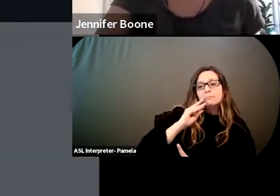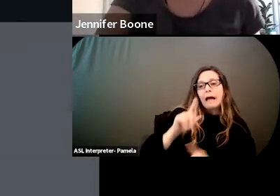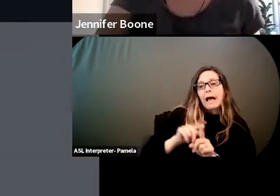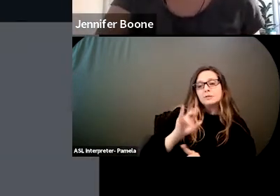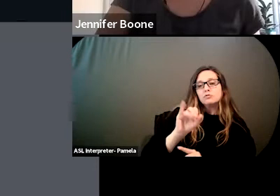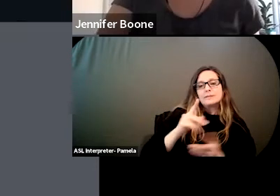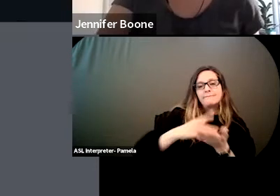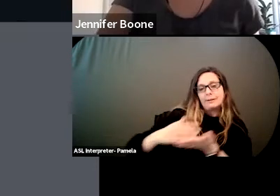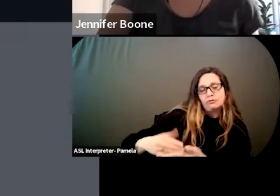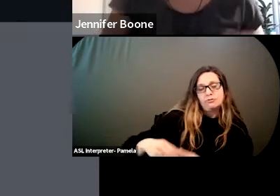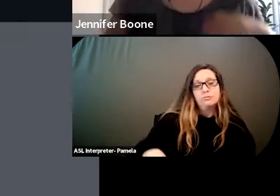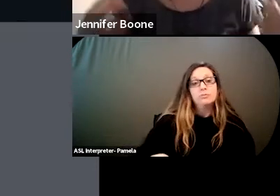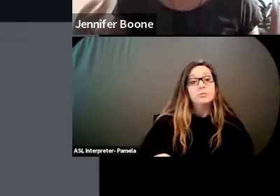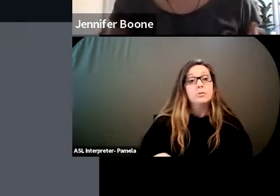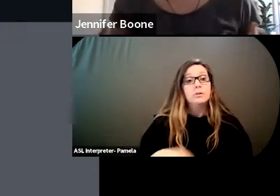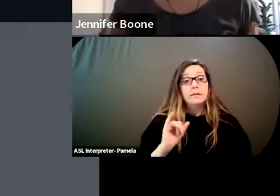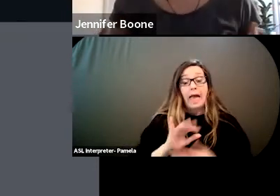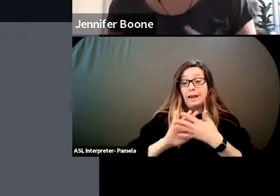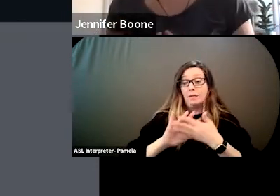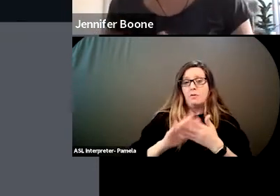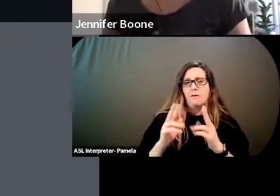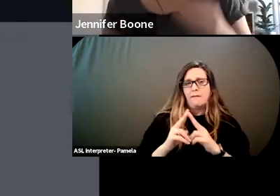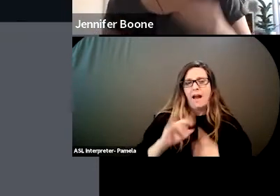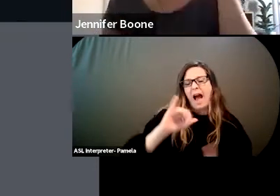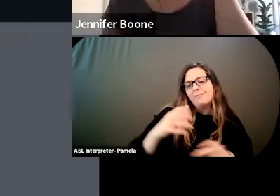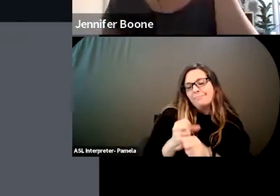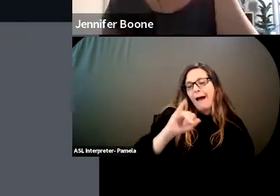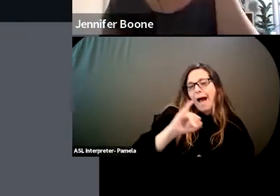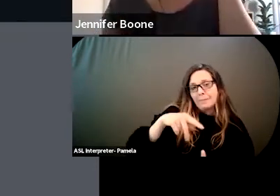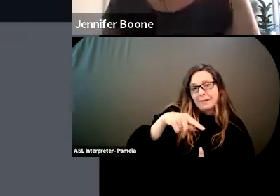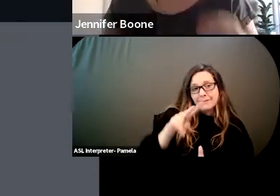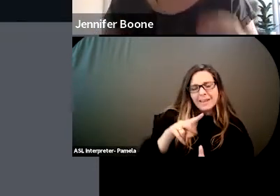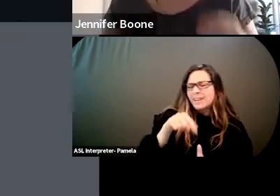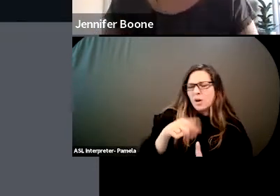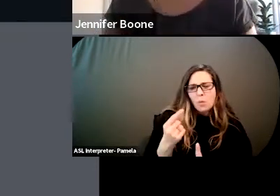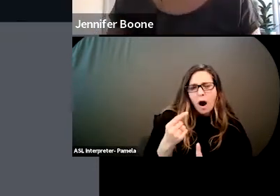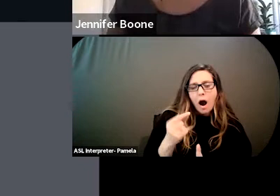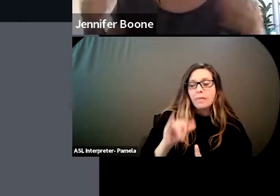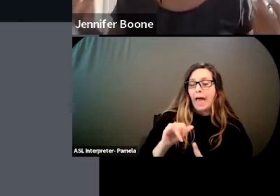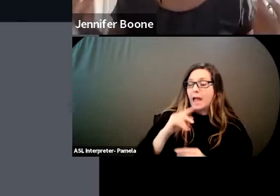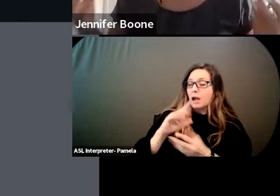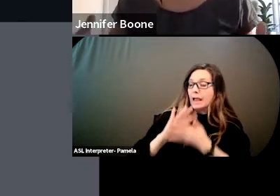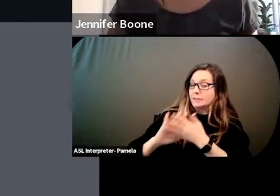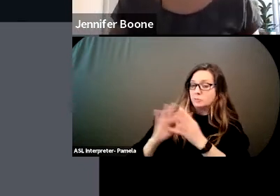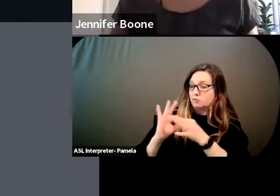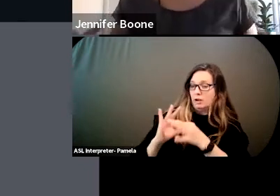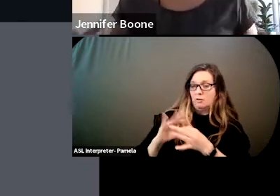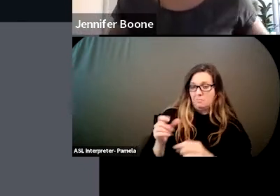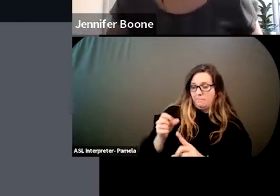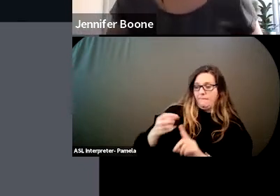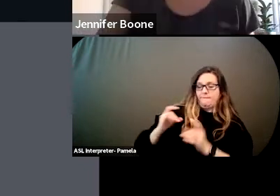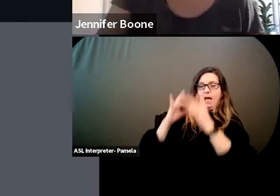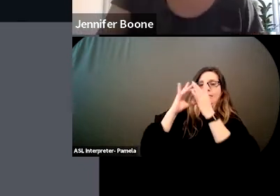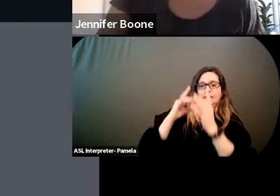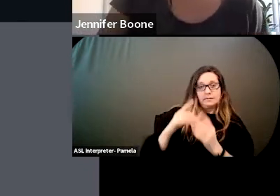So intimate partner violence is violence by a partner in an intimate relationship. This violence can take many